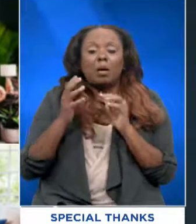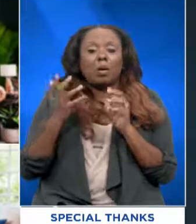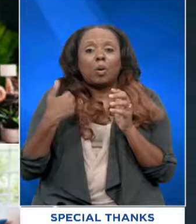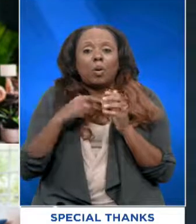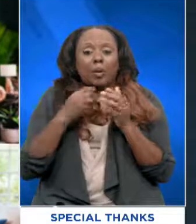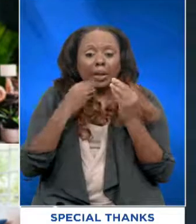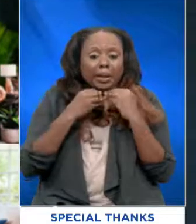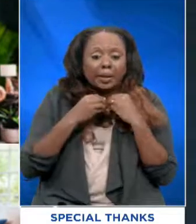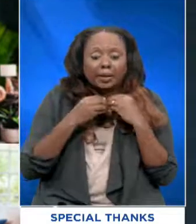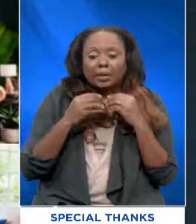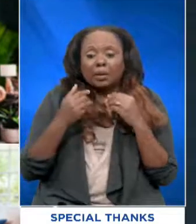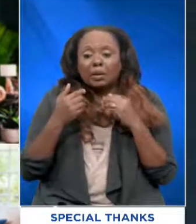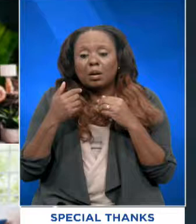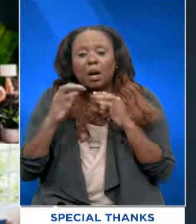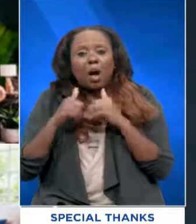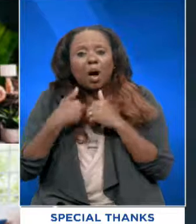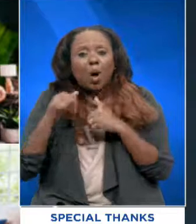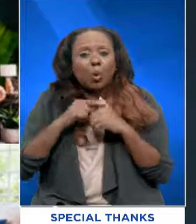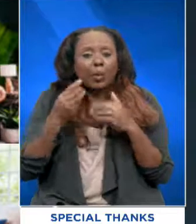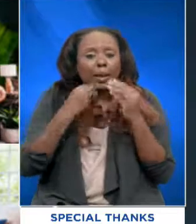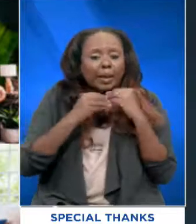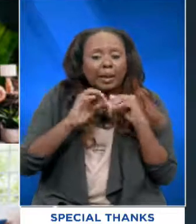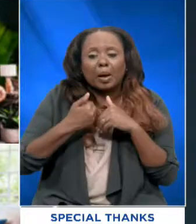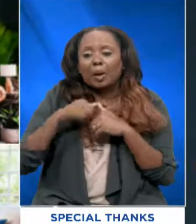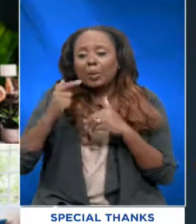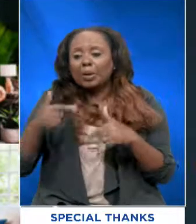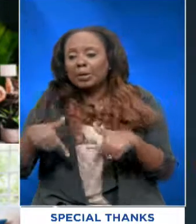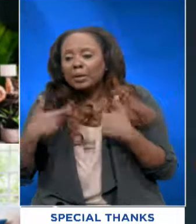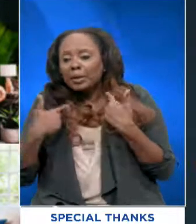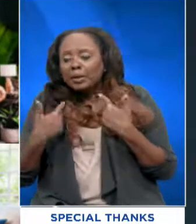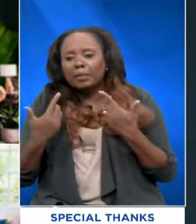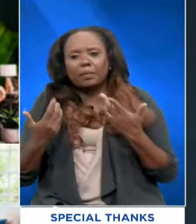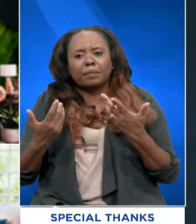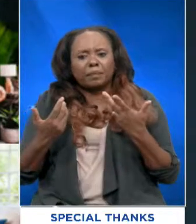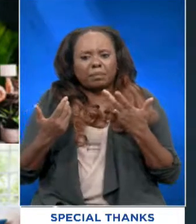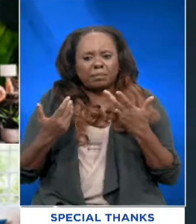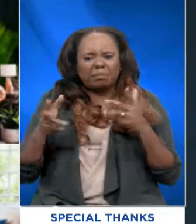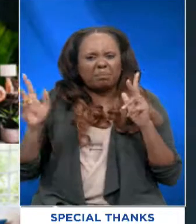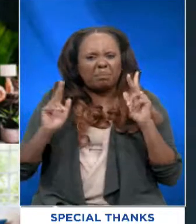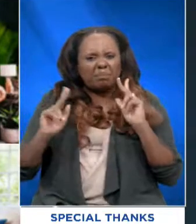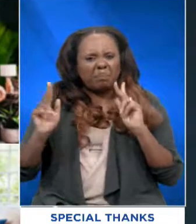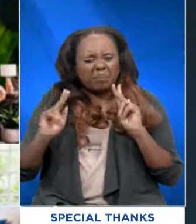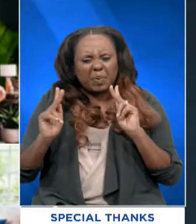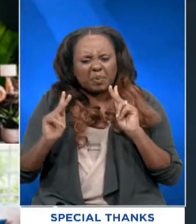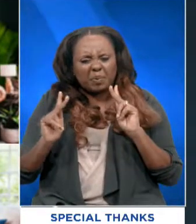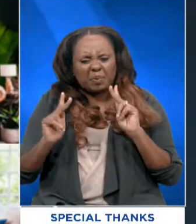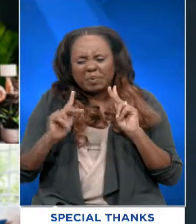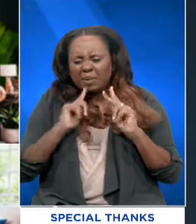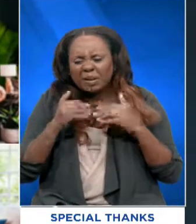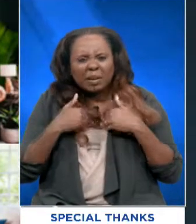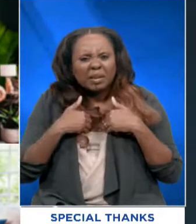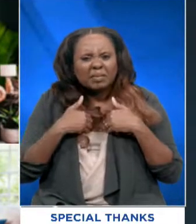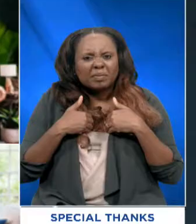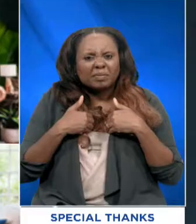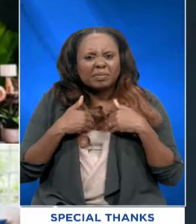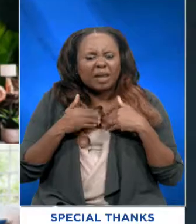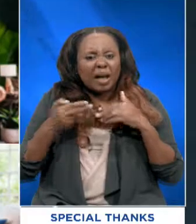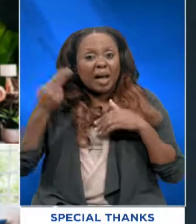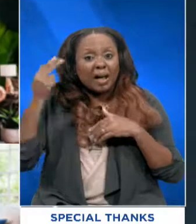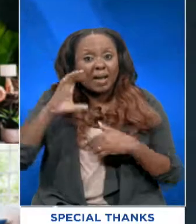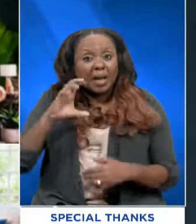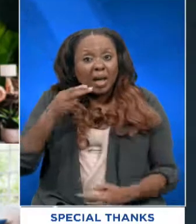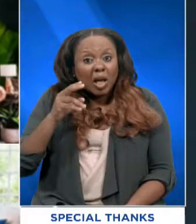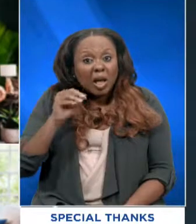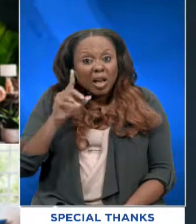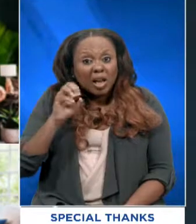the cholesterol is a standard thing that we see in the clinic. The cholesterol comes from a diet high in saturated fat. The cholesterol